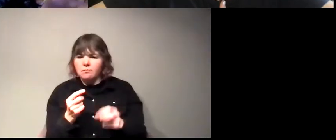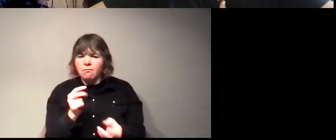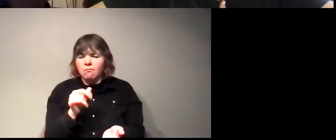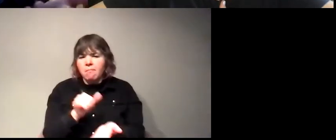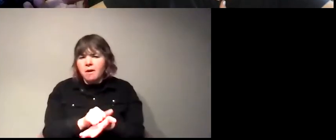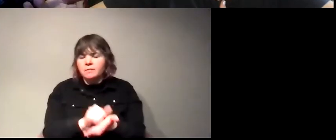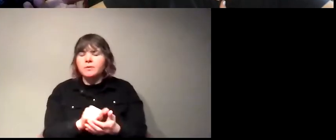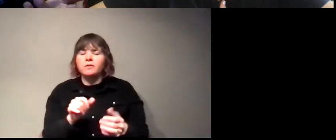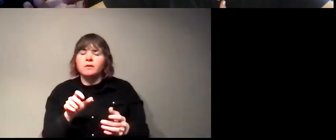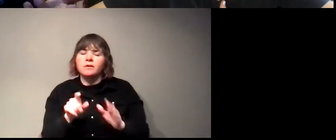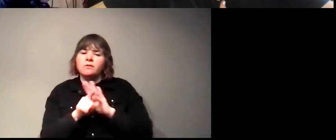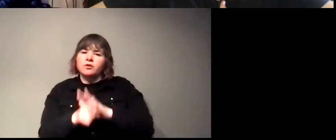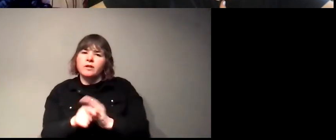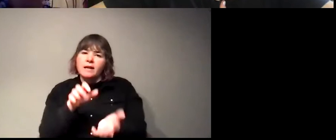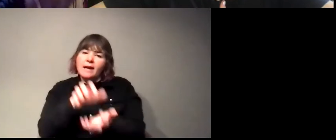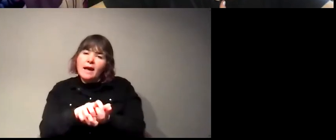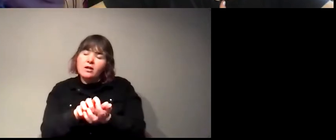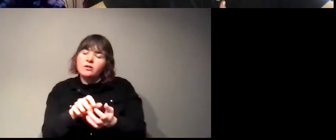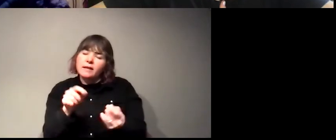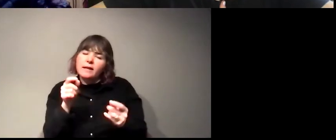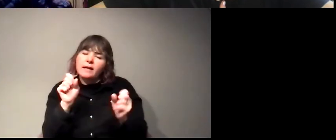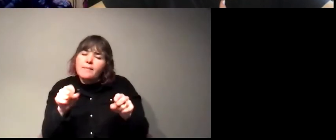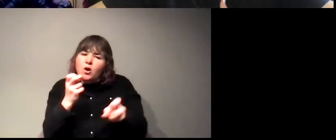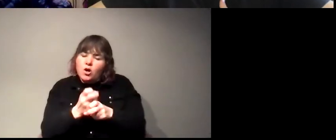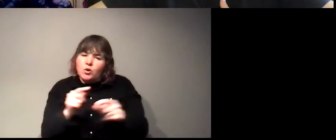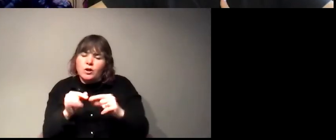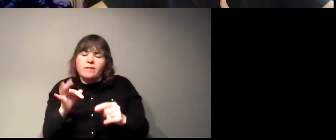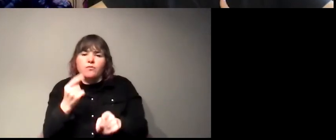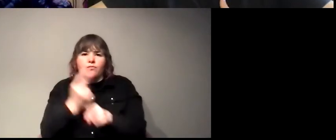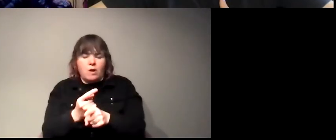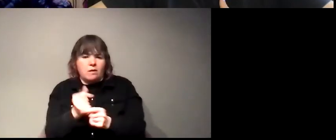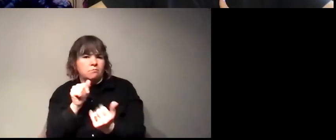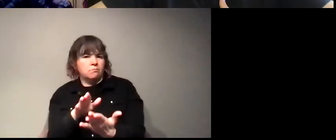restraining the gators, it's tough to hurt them if you do it right.